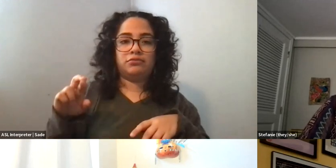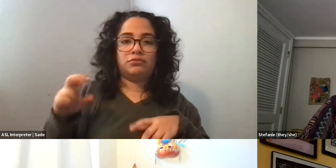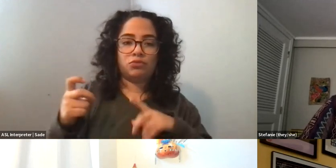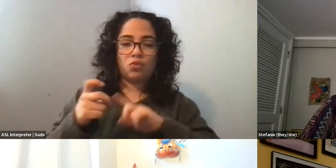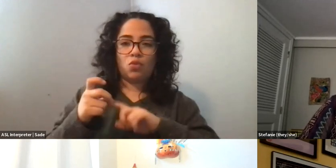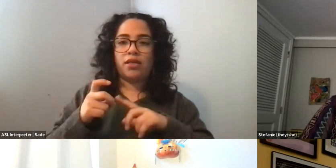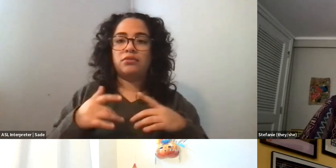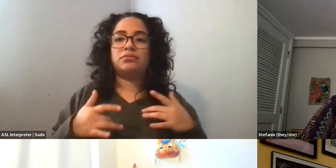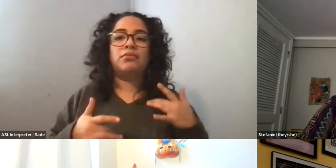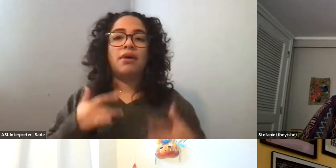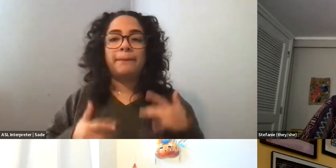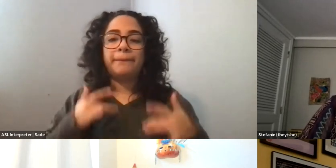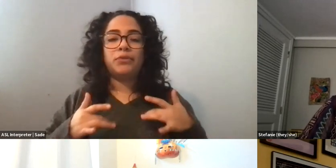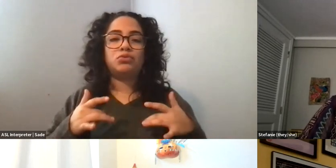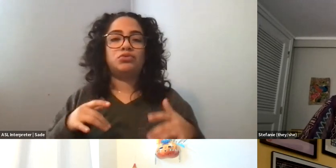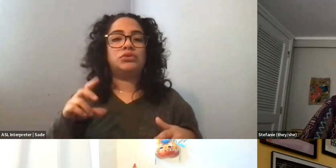bipolar disorder.